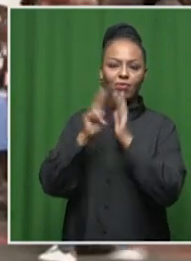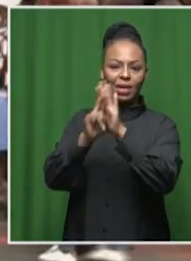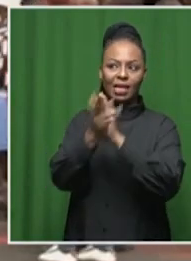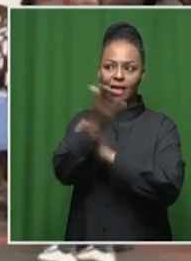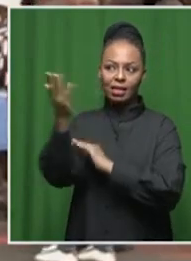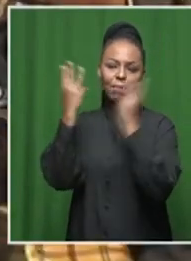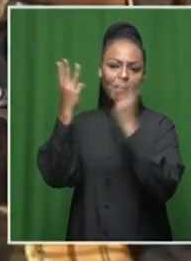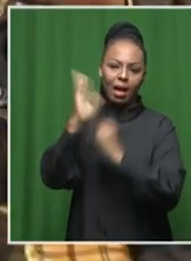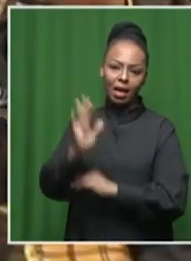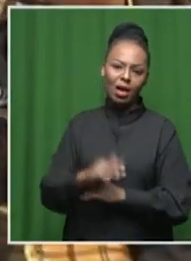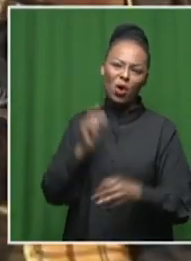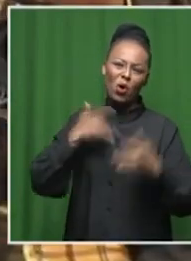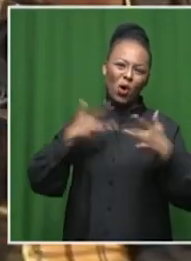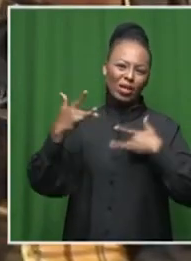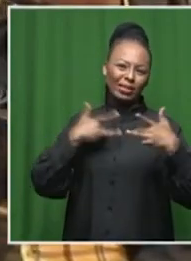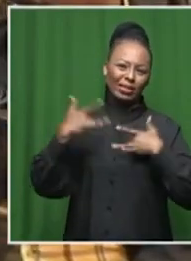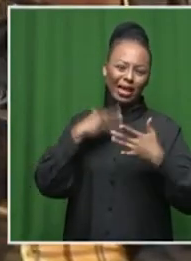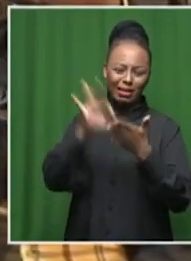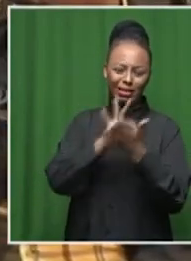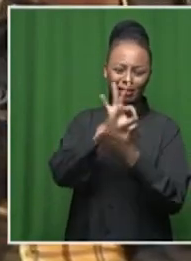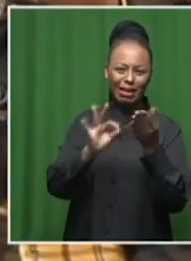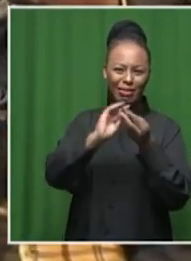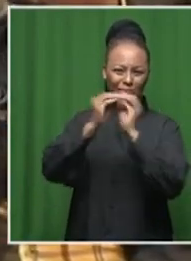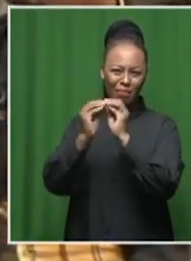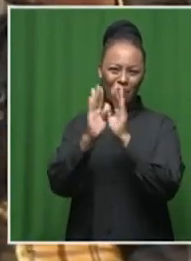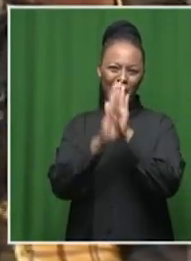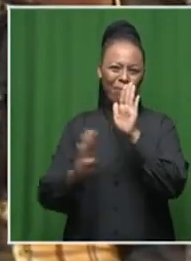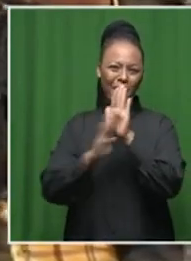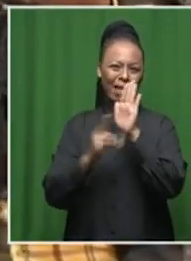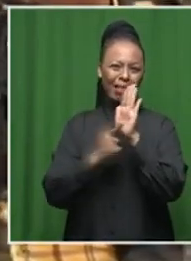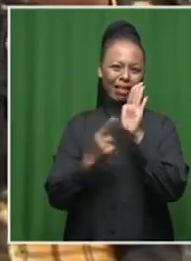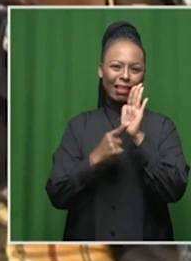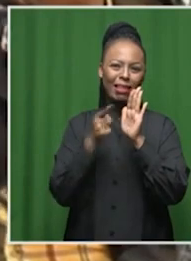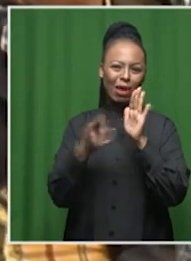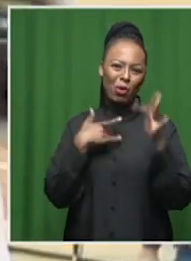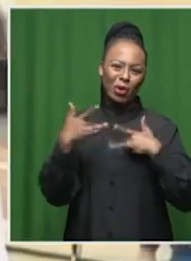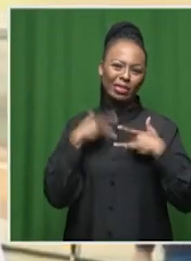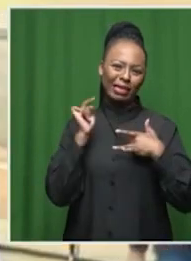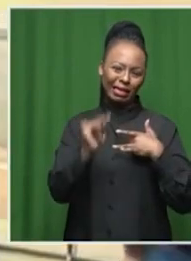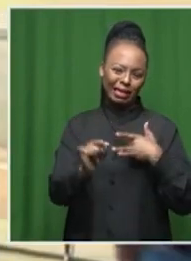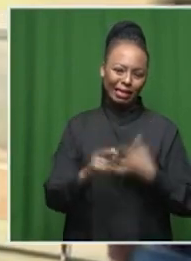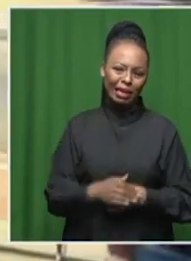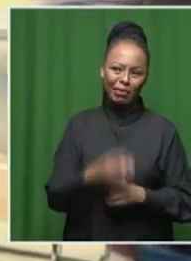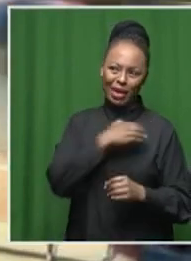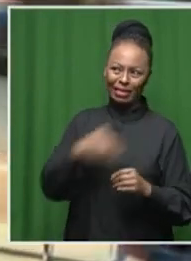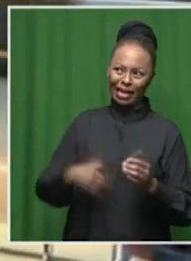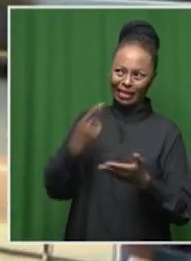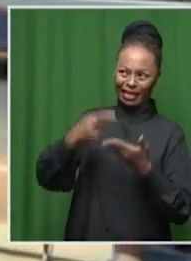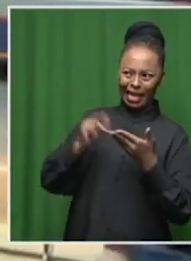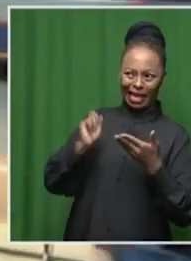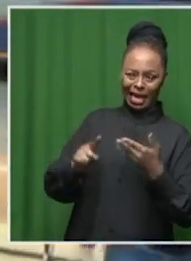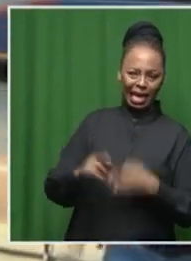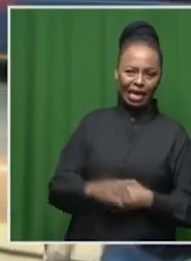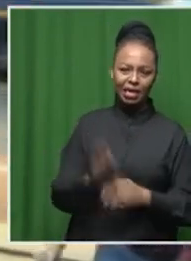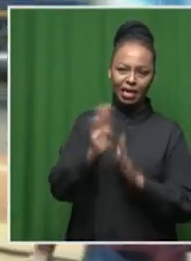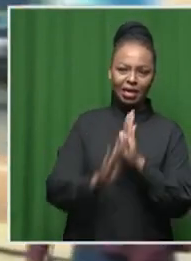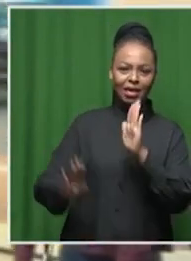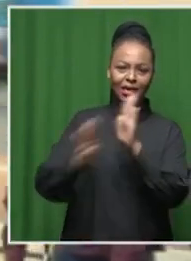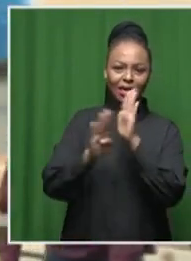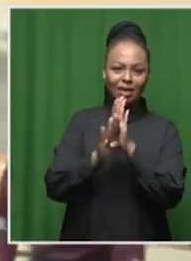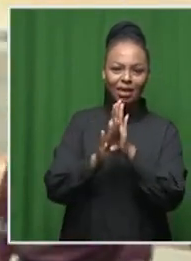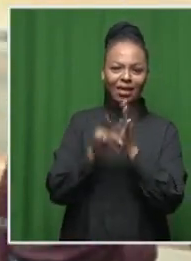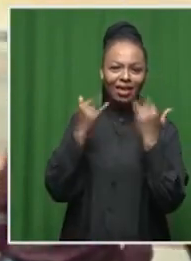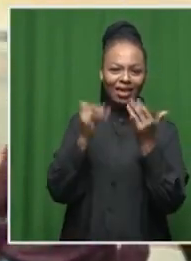the quality of the Electoral Amendment Bill the President is yet to sign. The bill is a disaster for